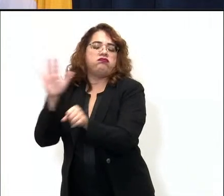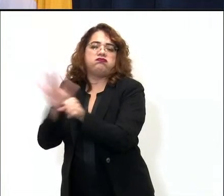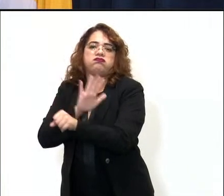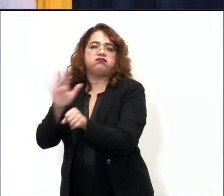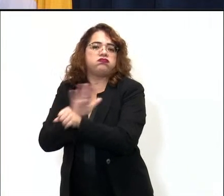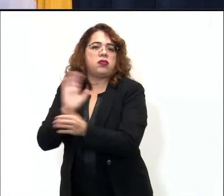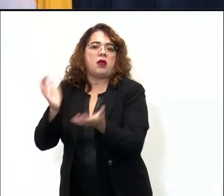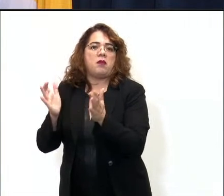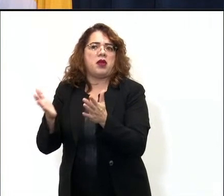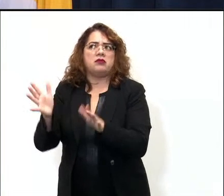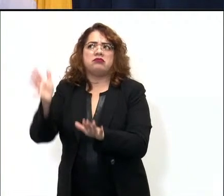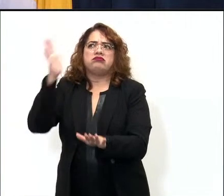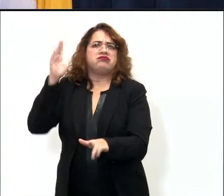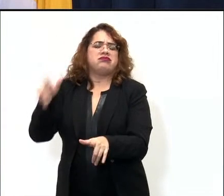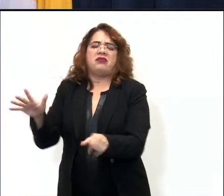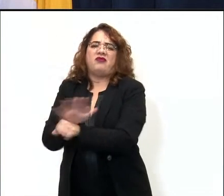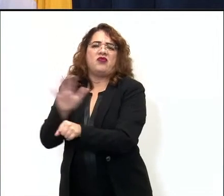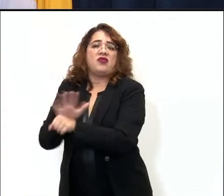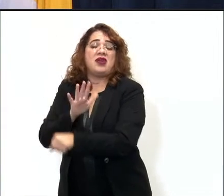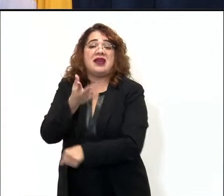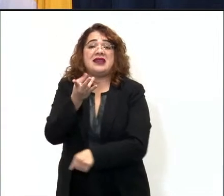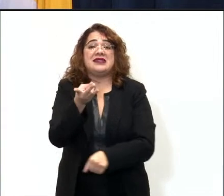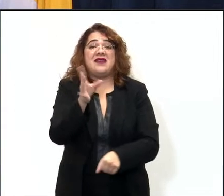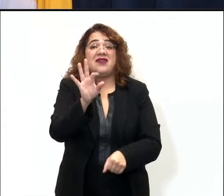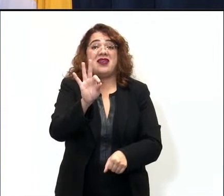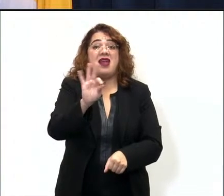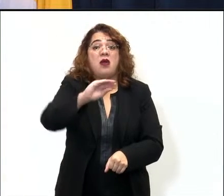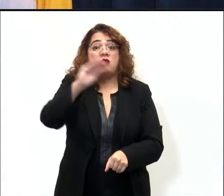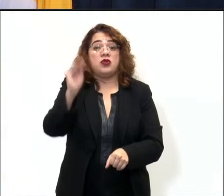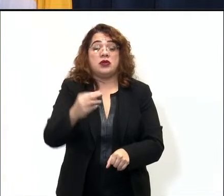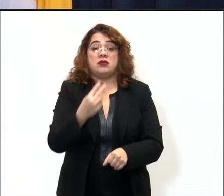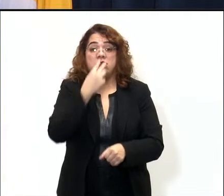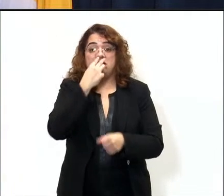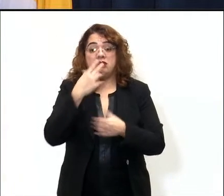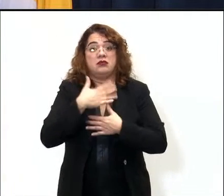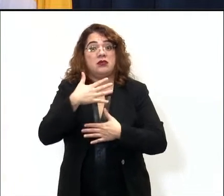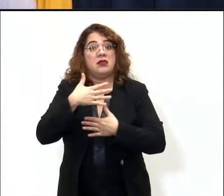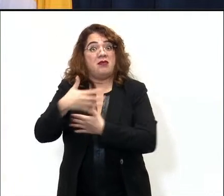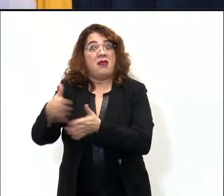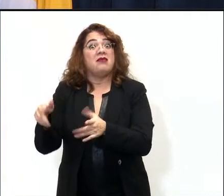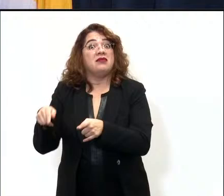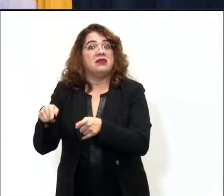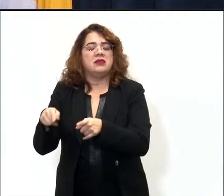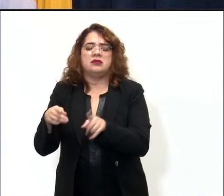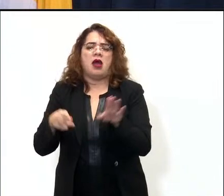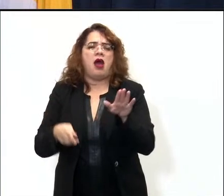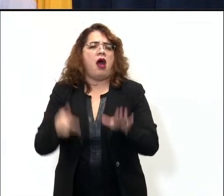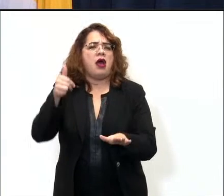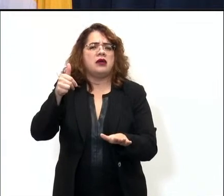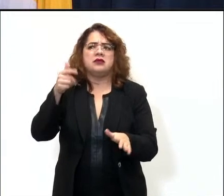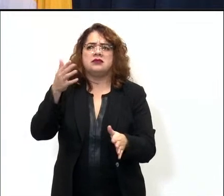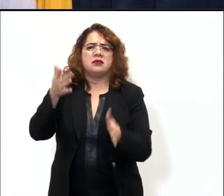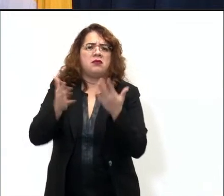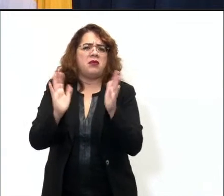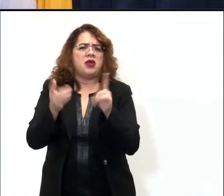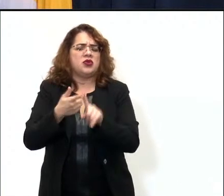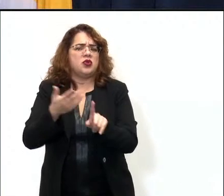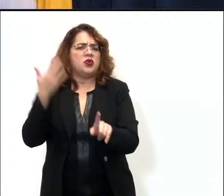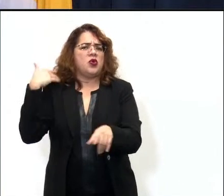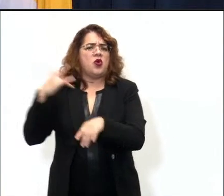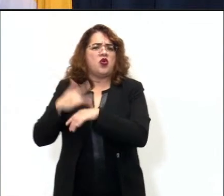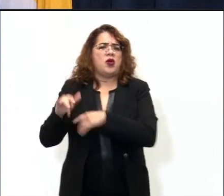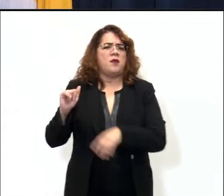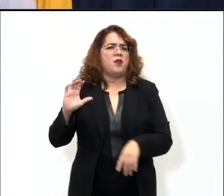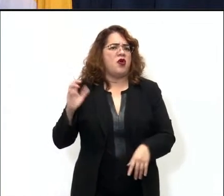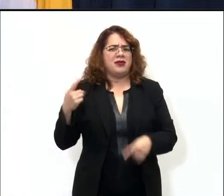been. We also have 79% of our ventilators in use, which is much higher than we've been experiencing. And then as the mayor